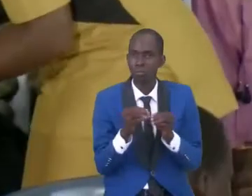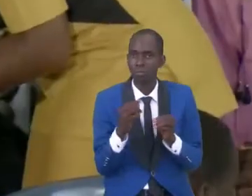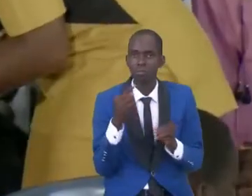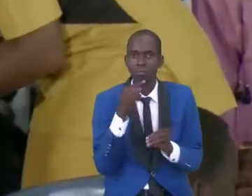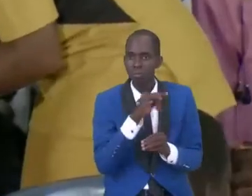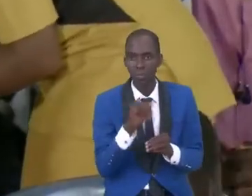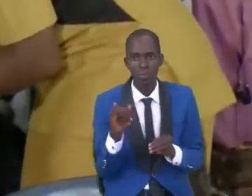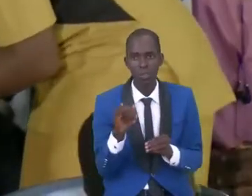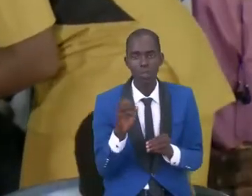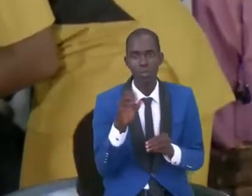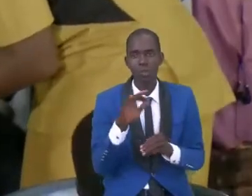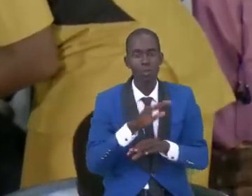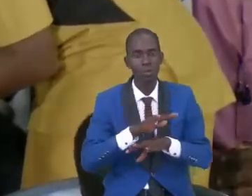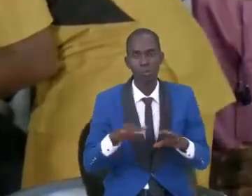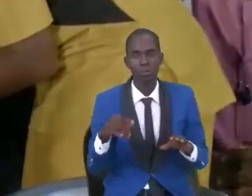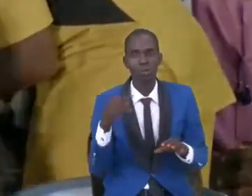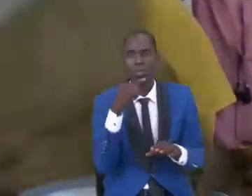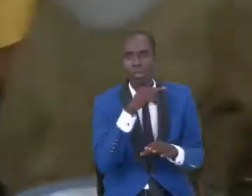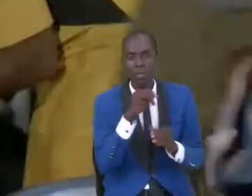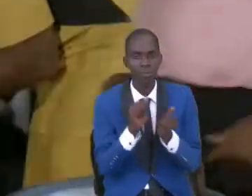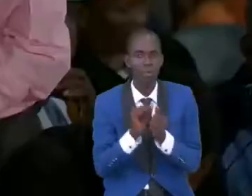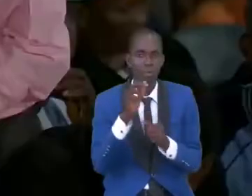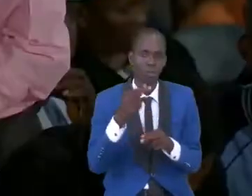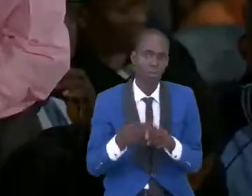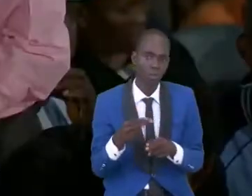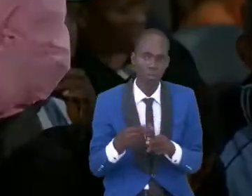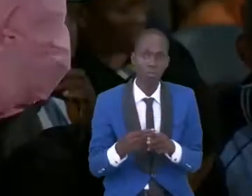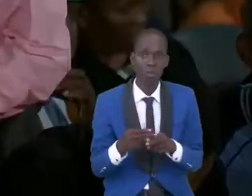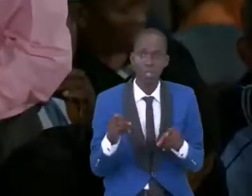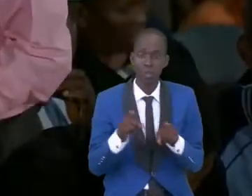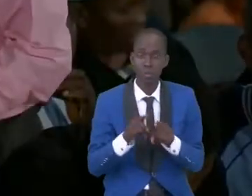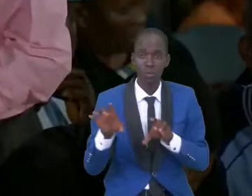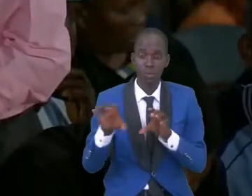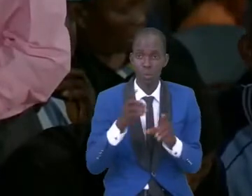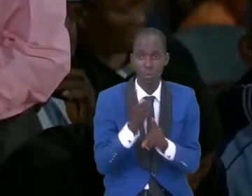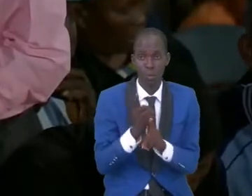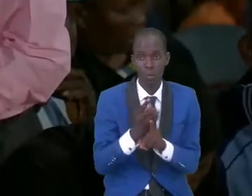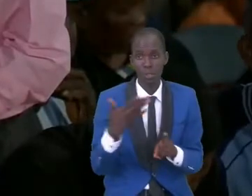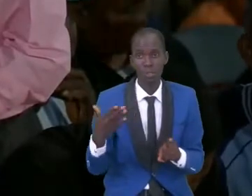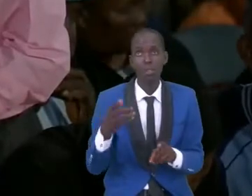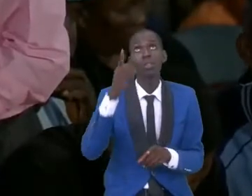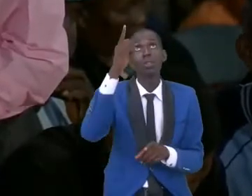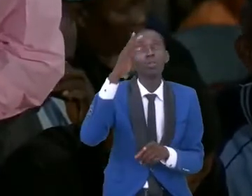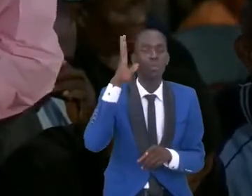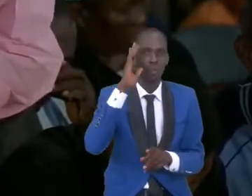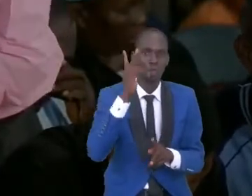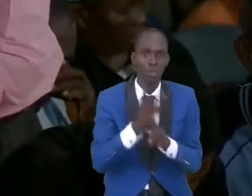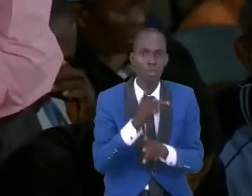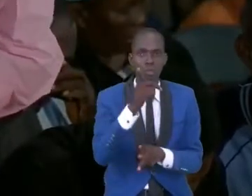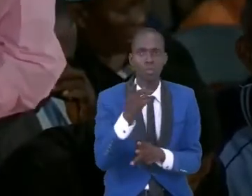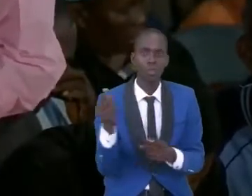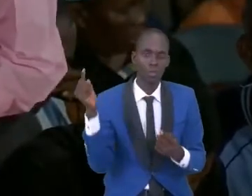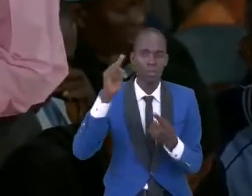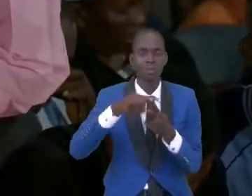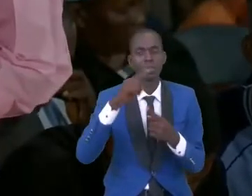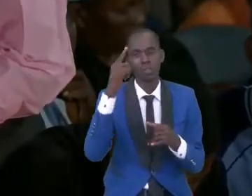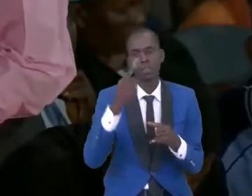and you will see God keeping you till you see Him face to face.